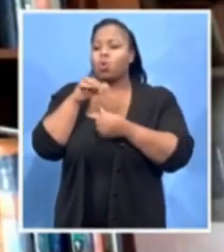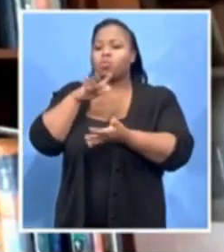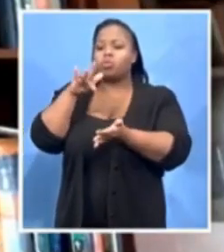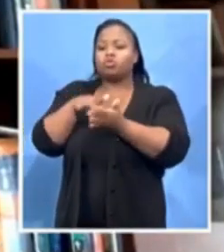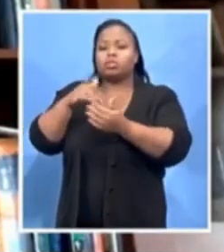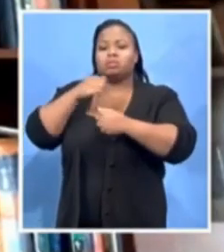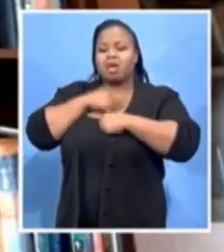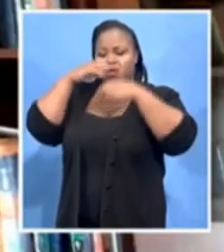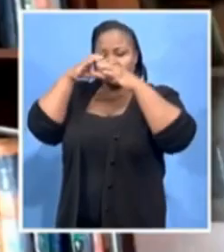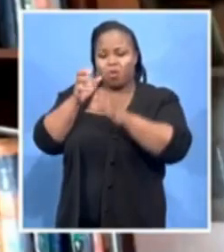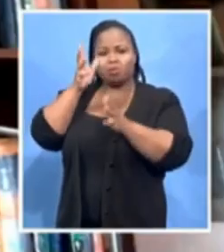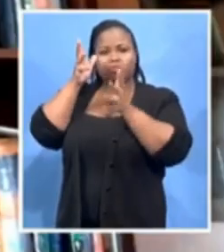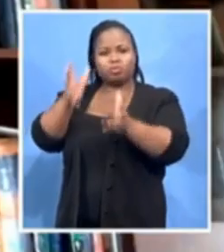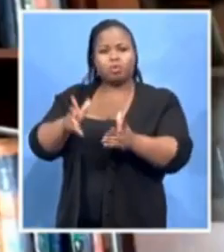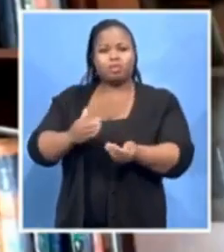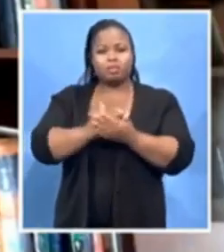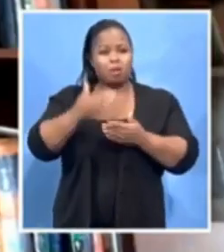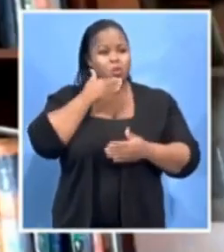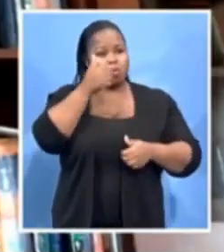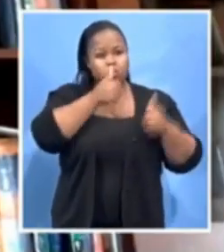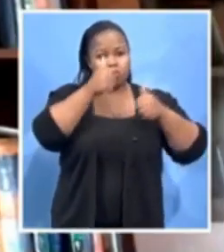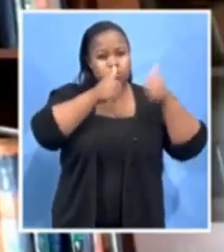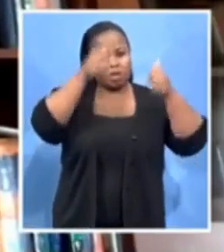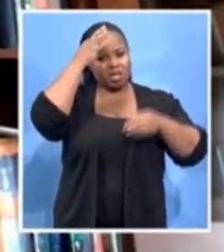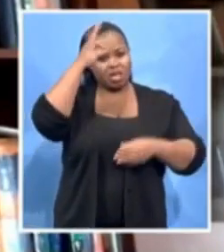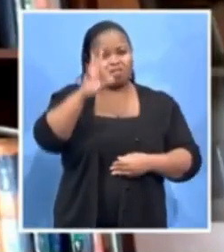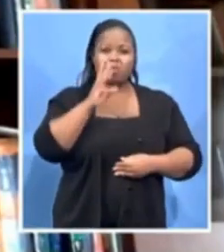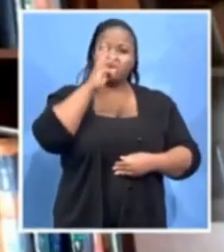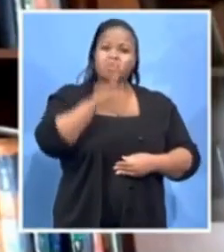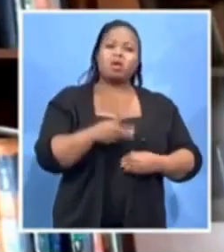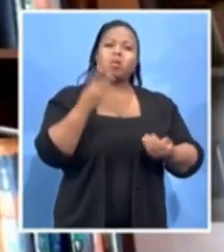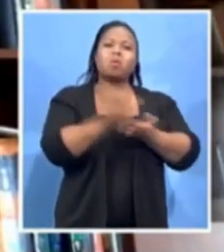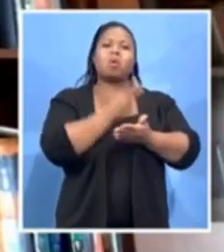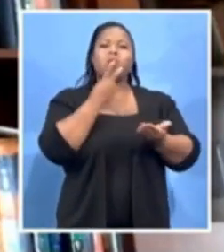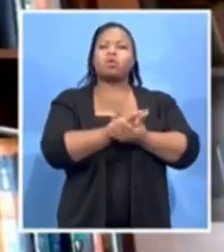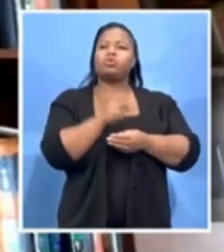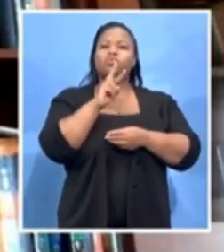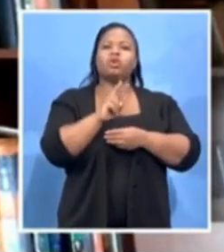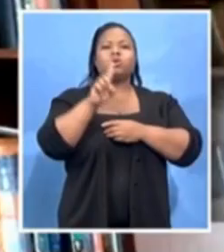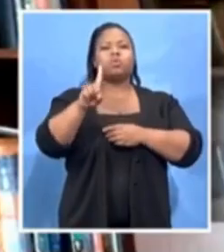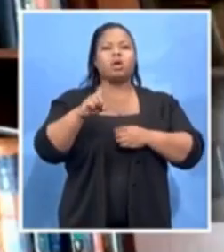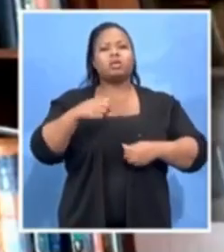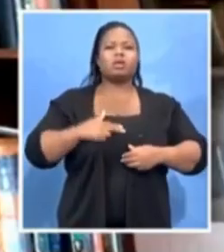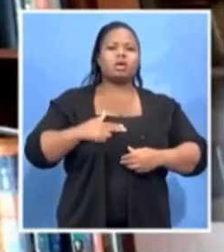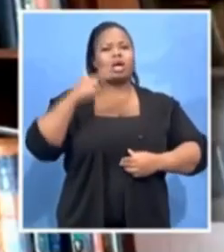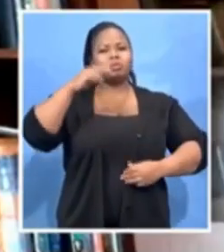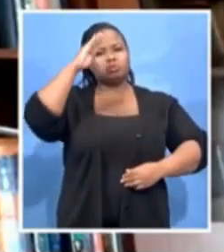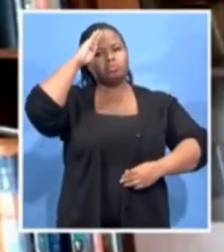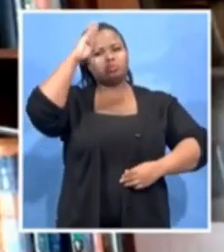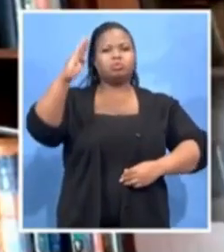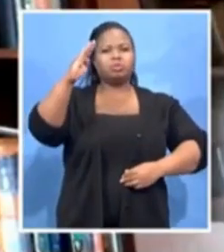and government, you are going to get used to 21 gun salutes, and it's not going to be easy to unite